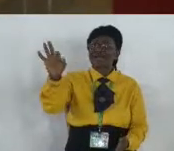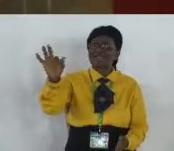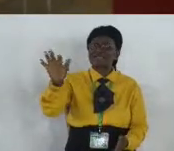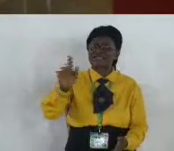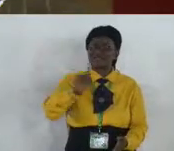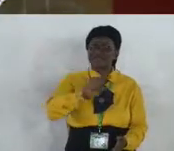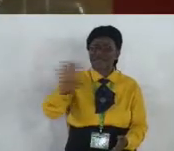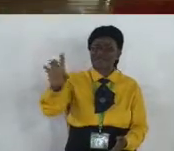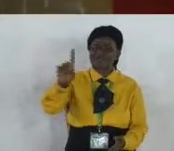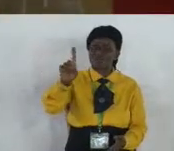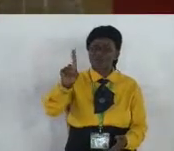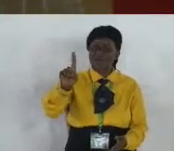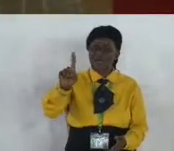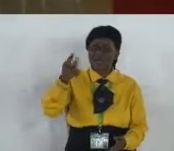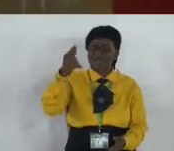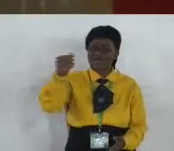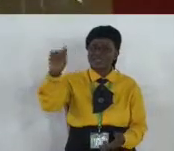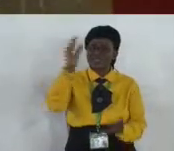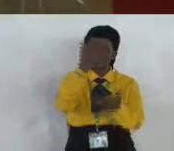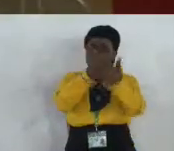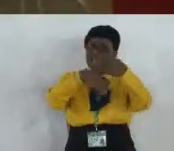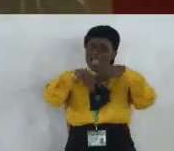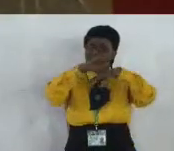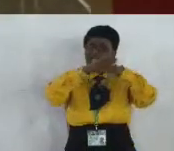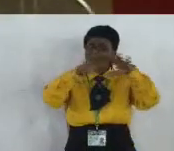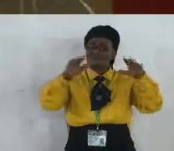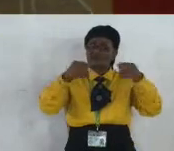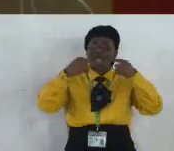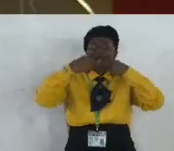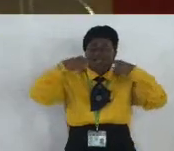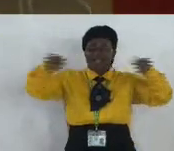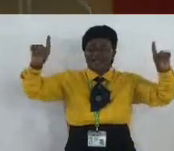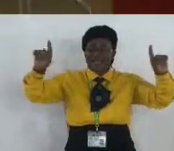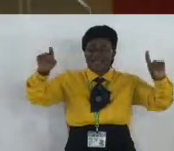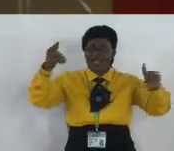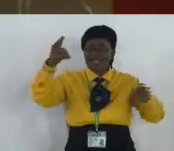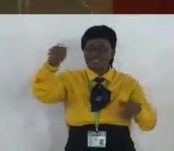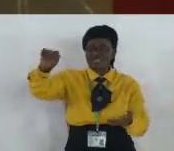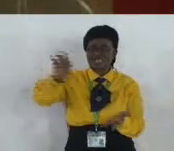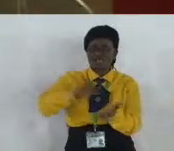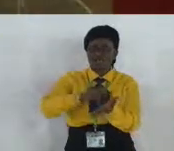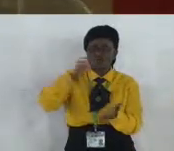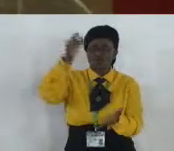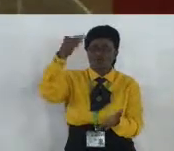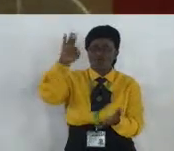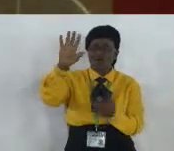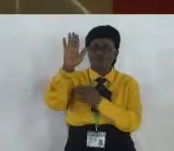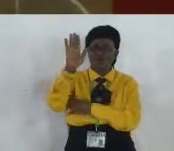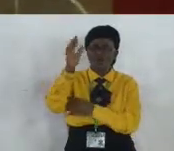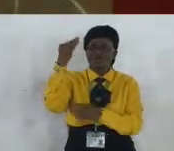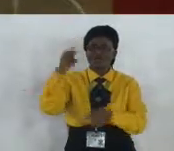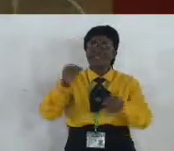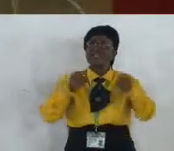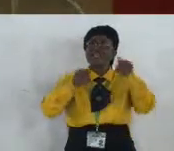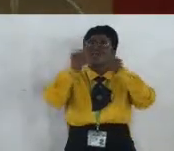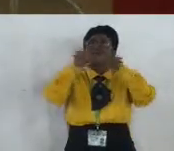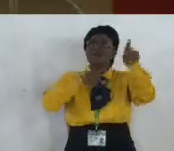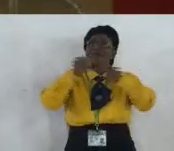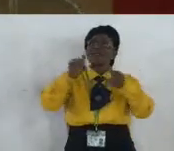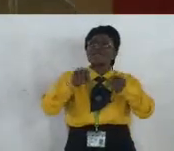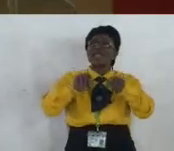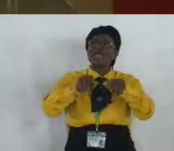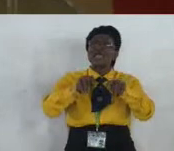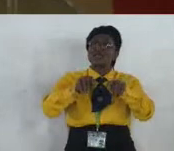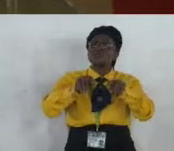1. The heavens declare the glory of God. The firmament show